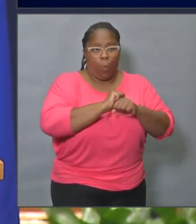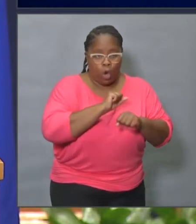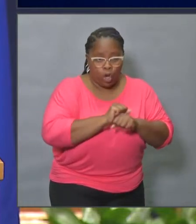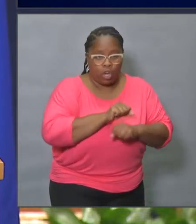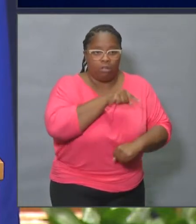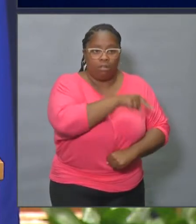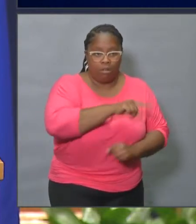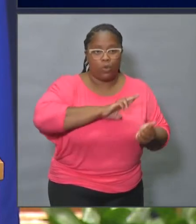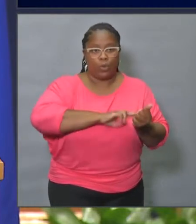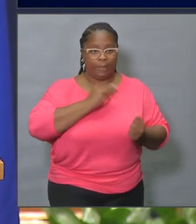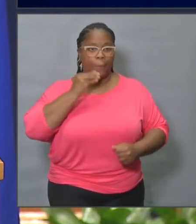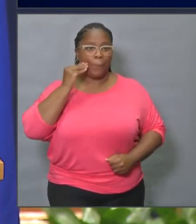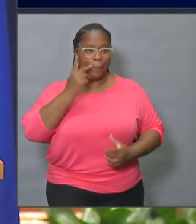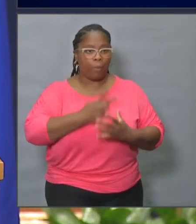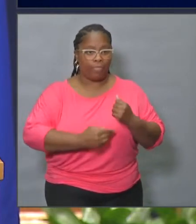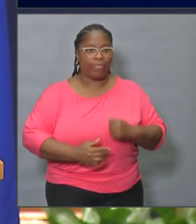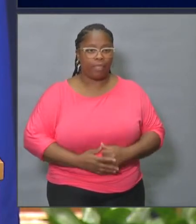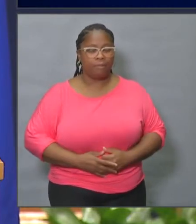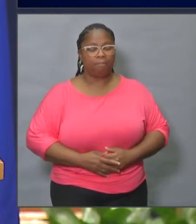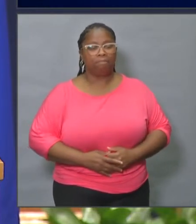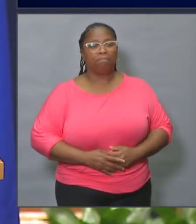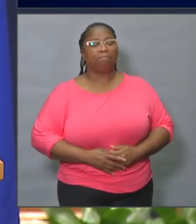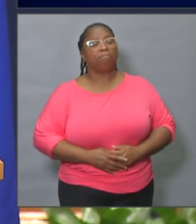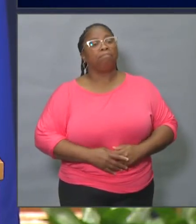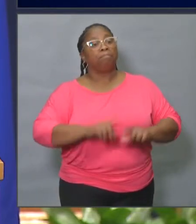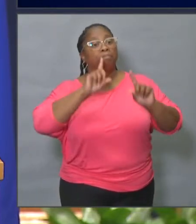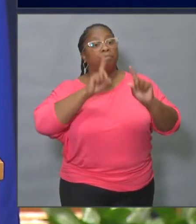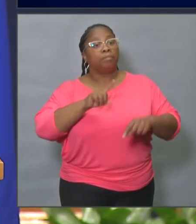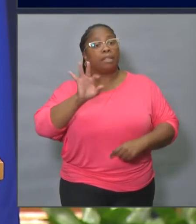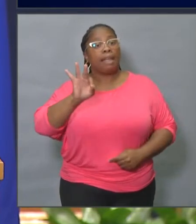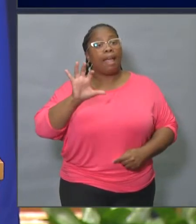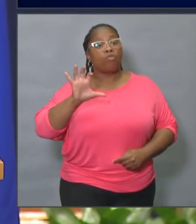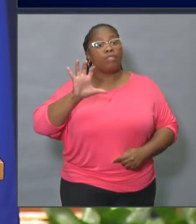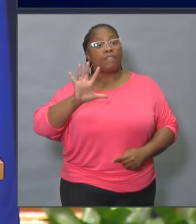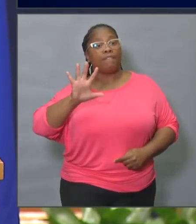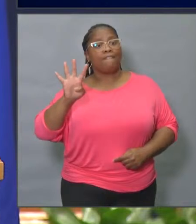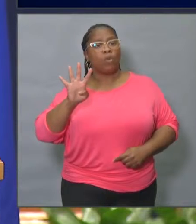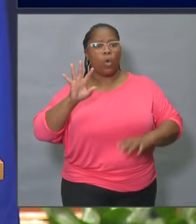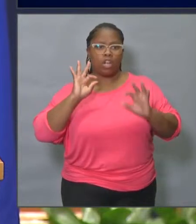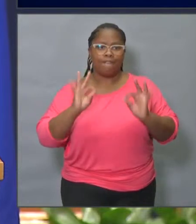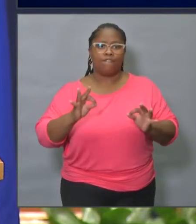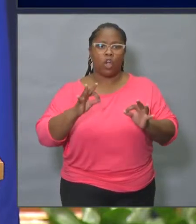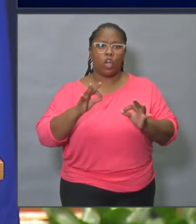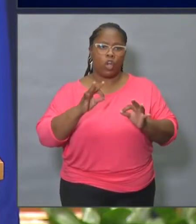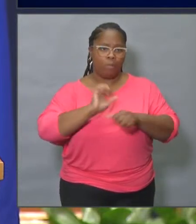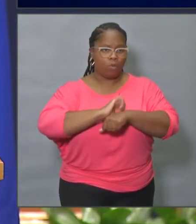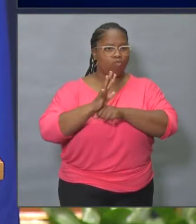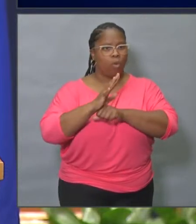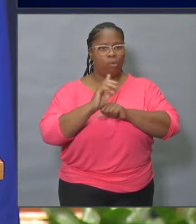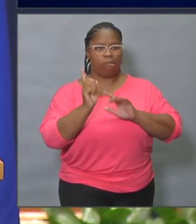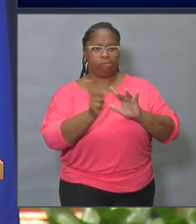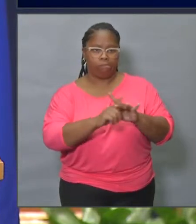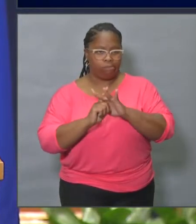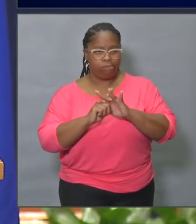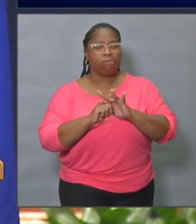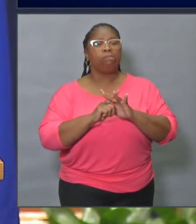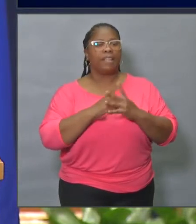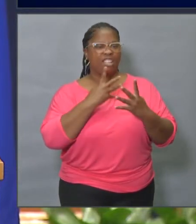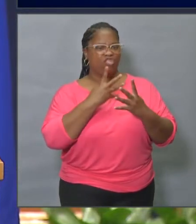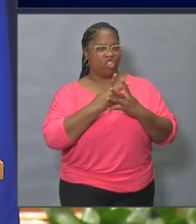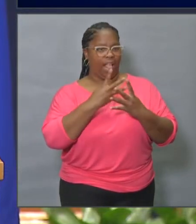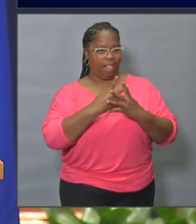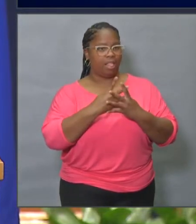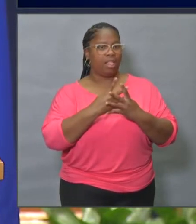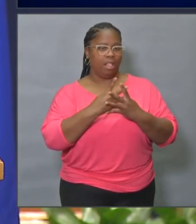nursing homes. We're also reporting 954 confirmed cases at some point in time in the jail